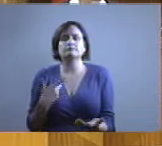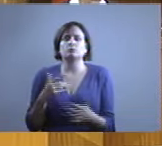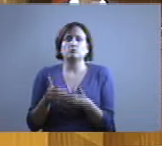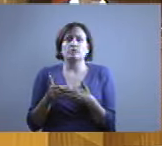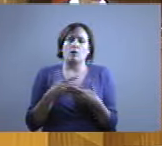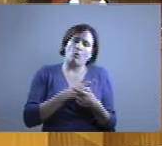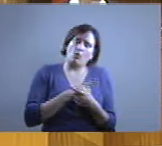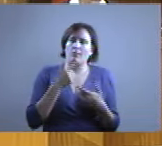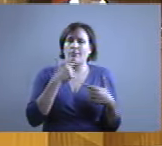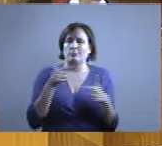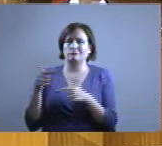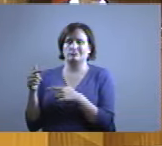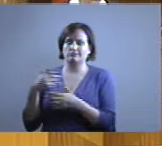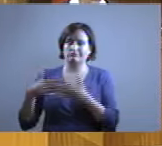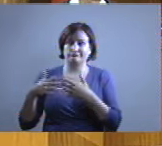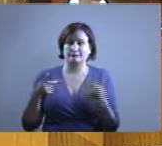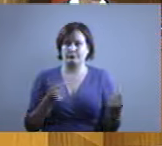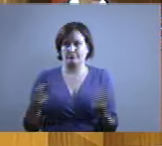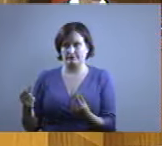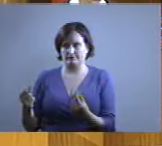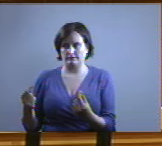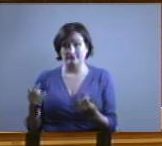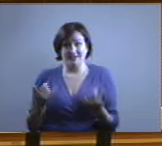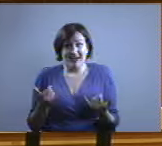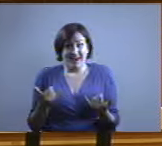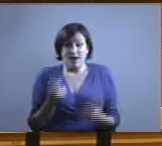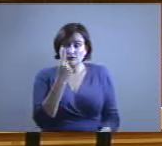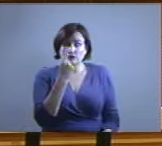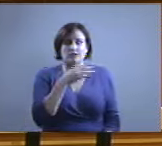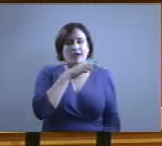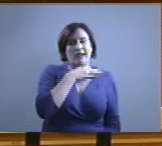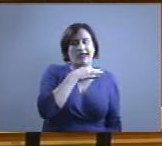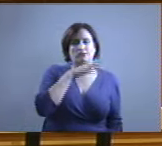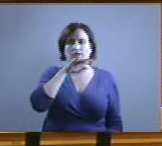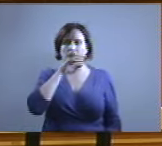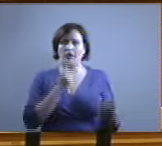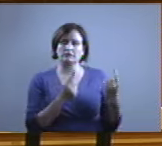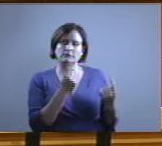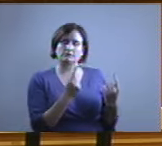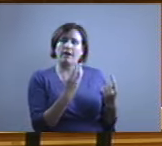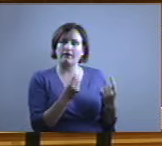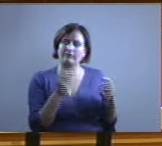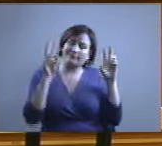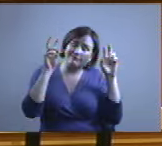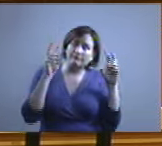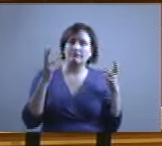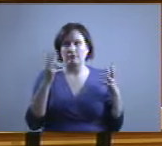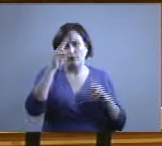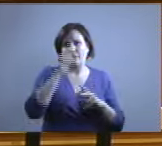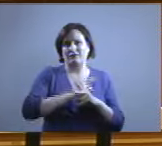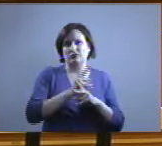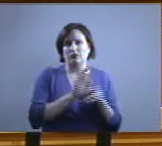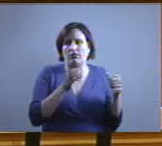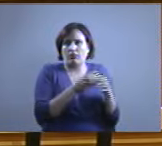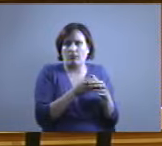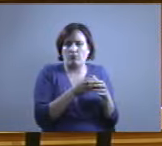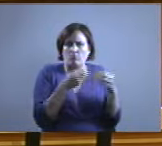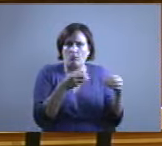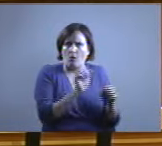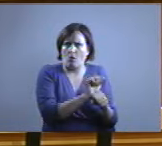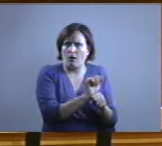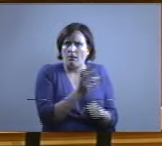official languages in South Africa. Right now, only English and Afrikaans have some resemblance to a professional sector, but